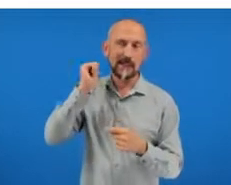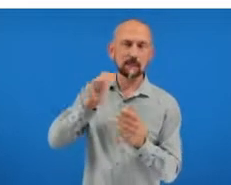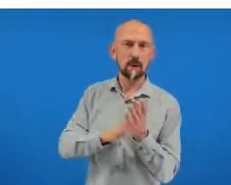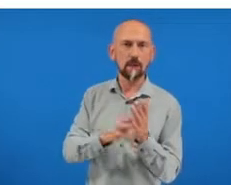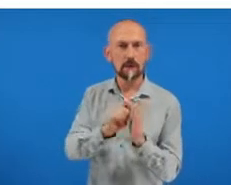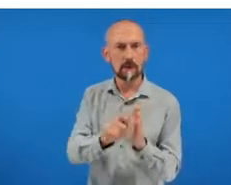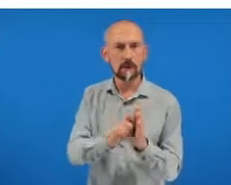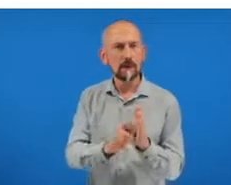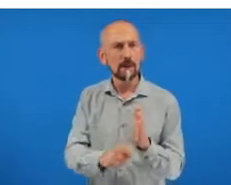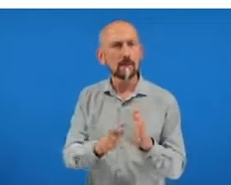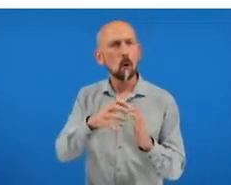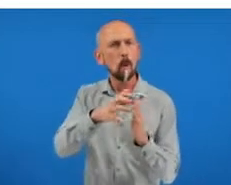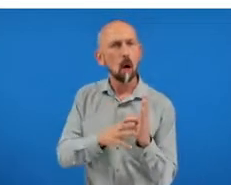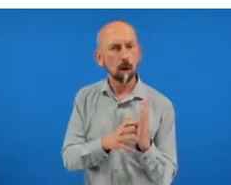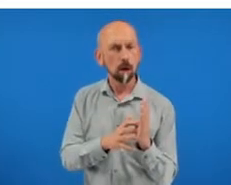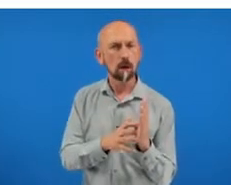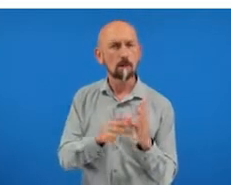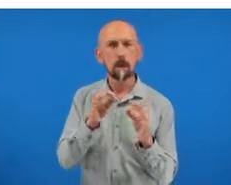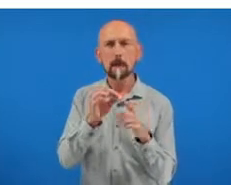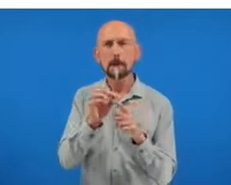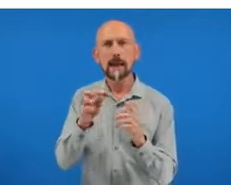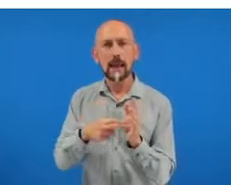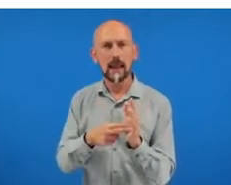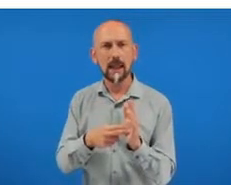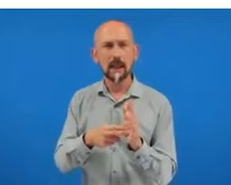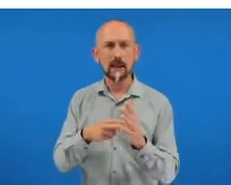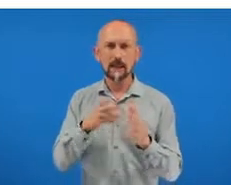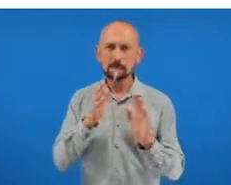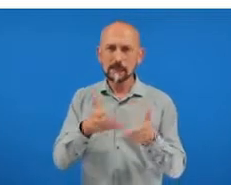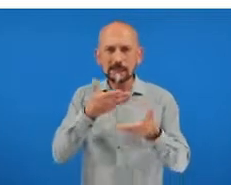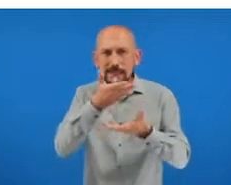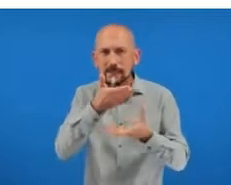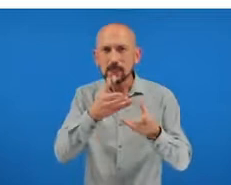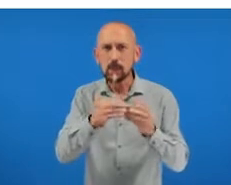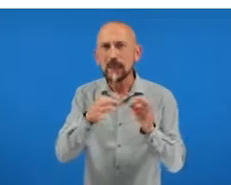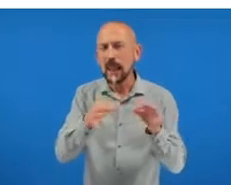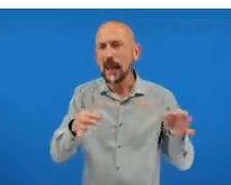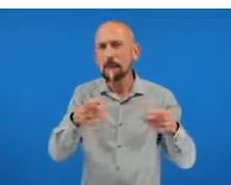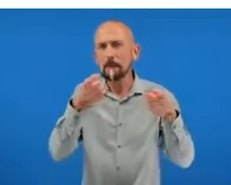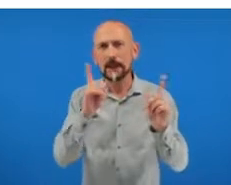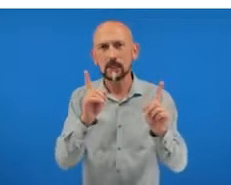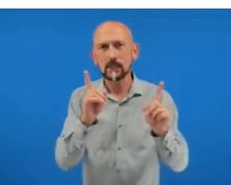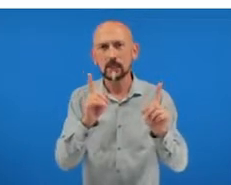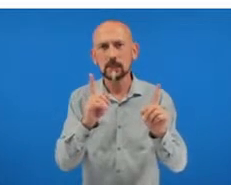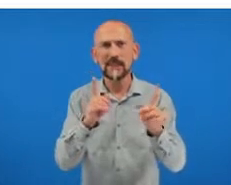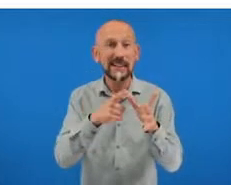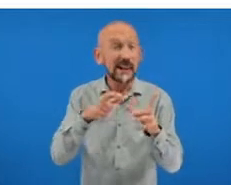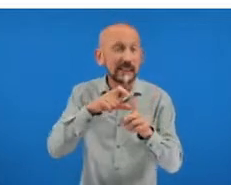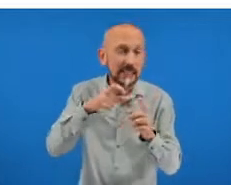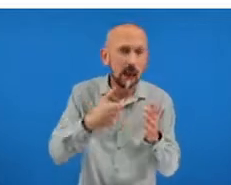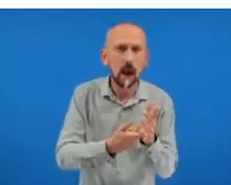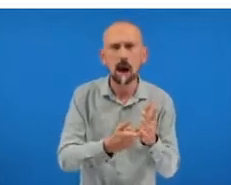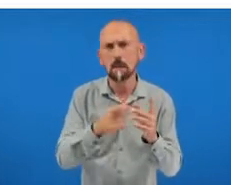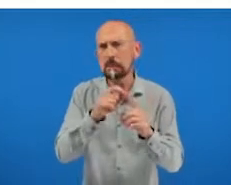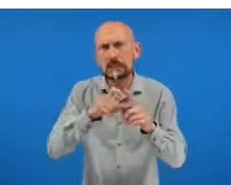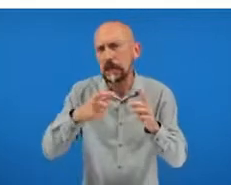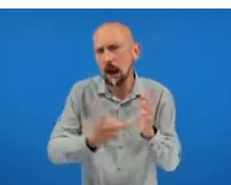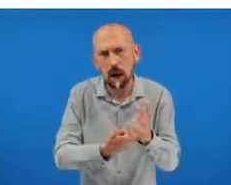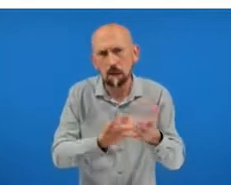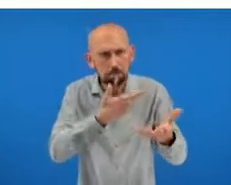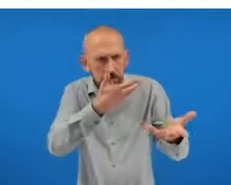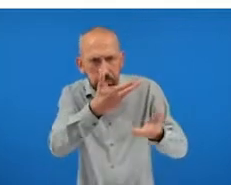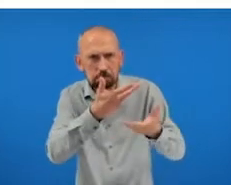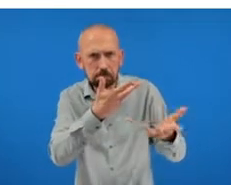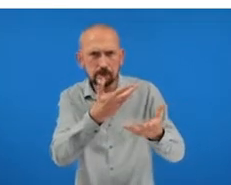PPN, discuss these goals in your monthly line management, your ADRs or your PDRs. Make building